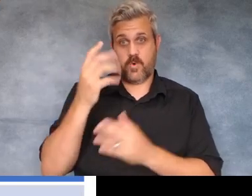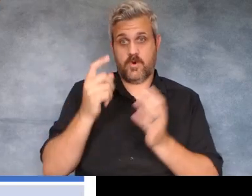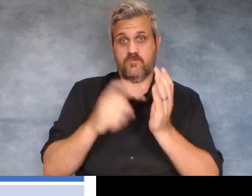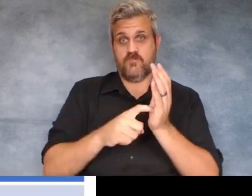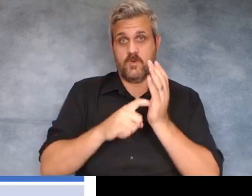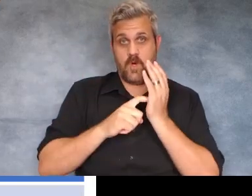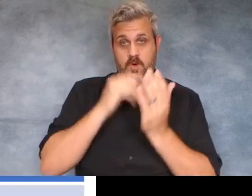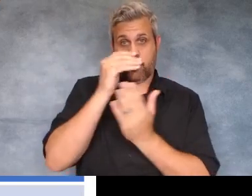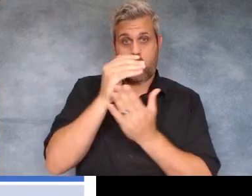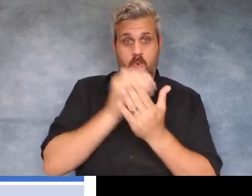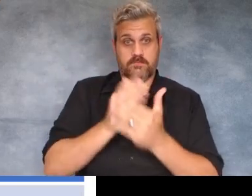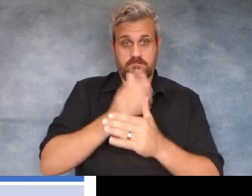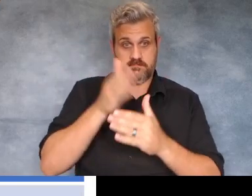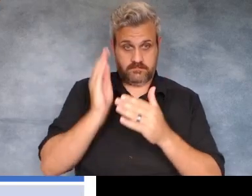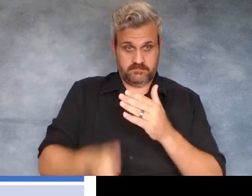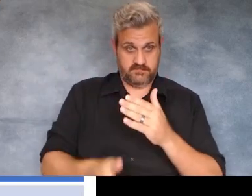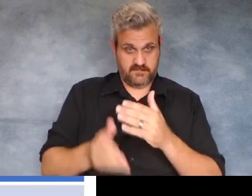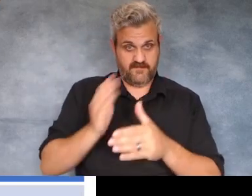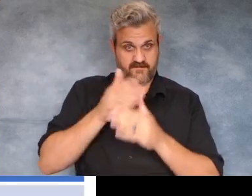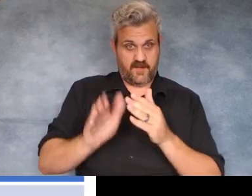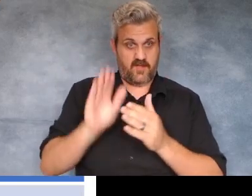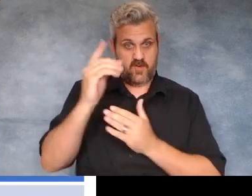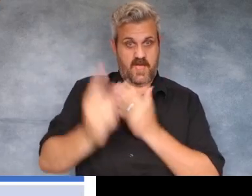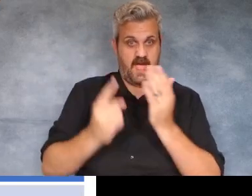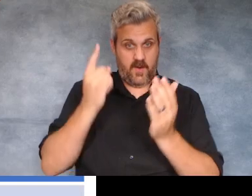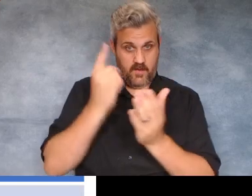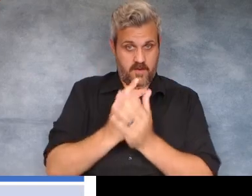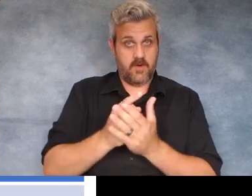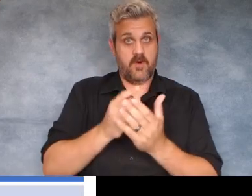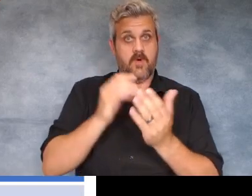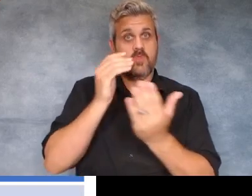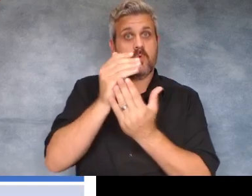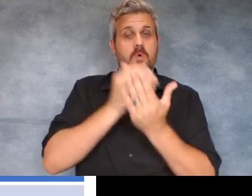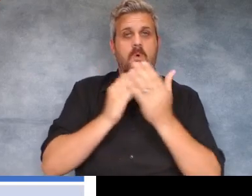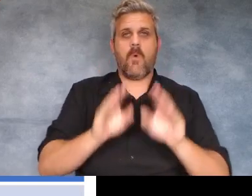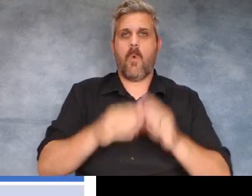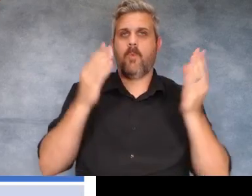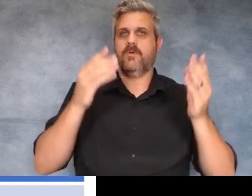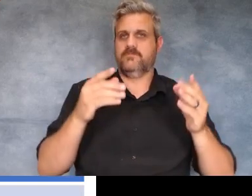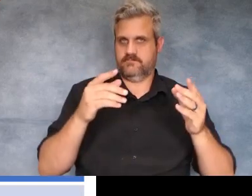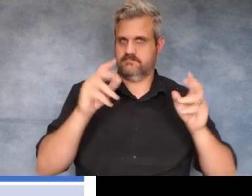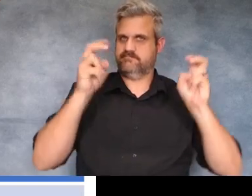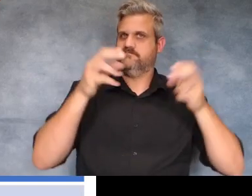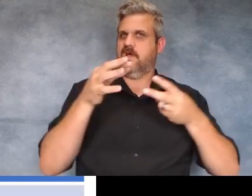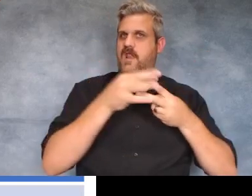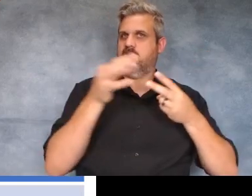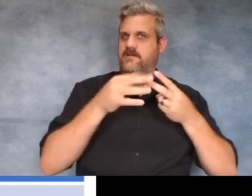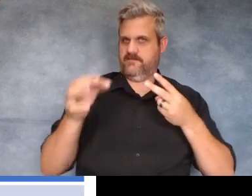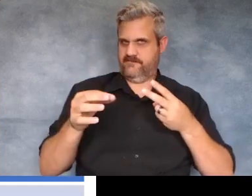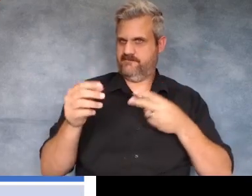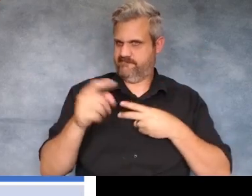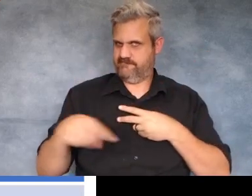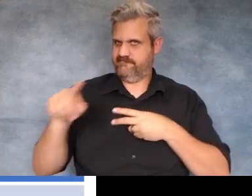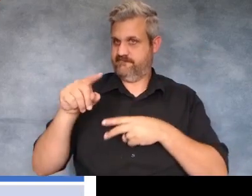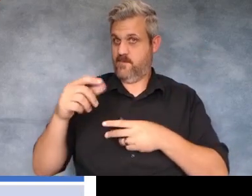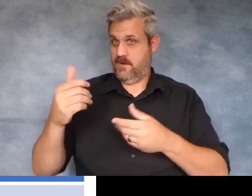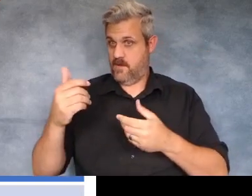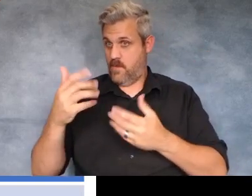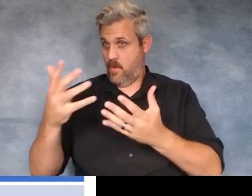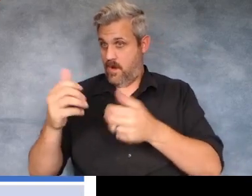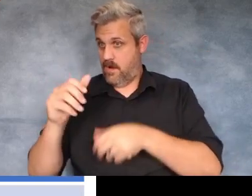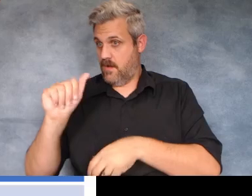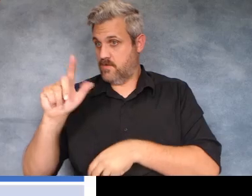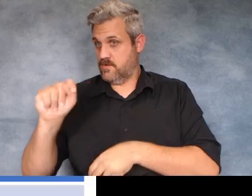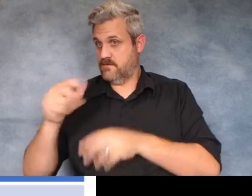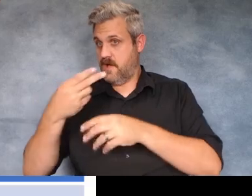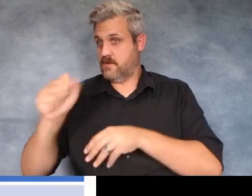work-based learning hours. These 4 courses are open as electives to all students working toward an alternative high school diploma.